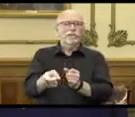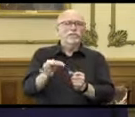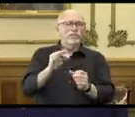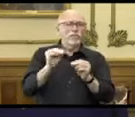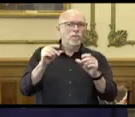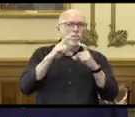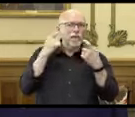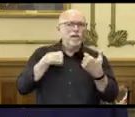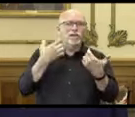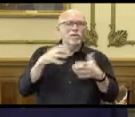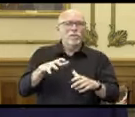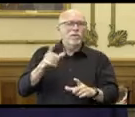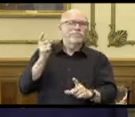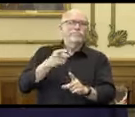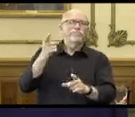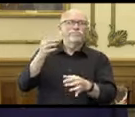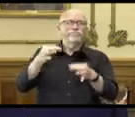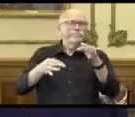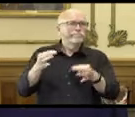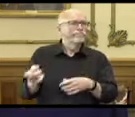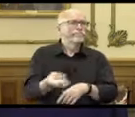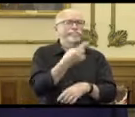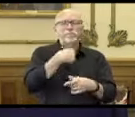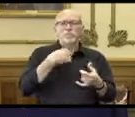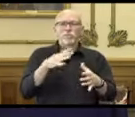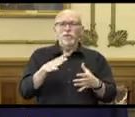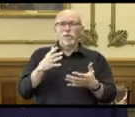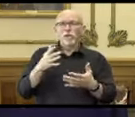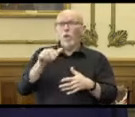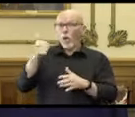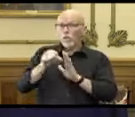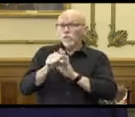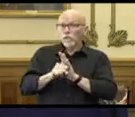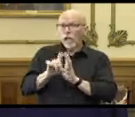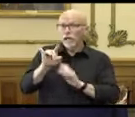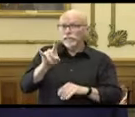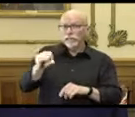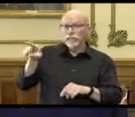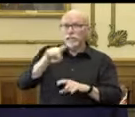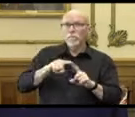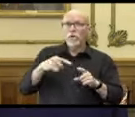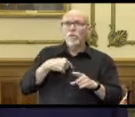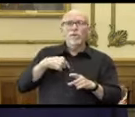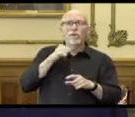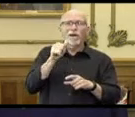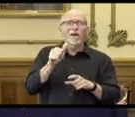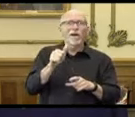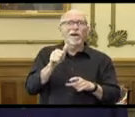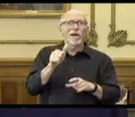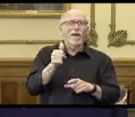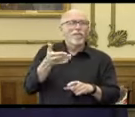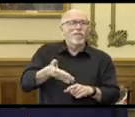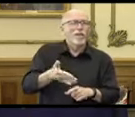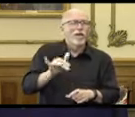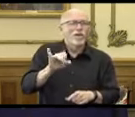where misdemeanors come into play. They have around other states, but we don't think we're there yet. We're